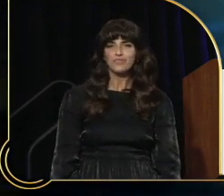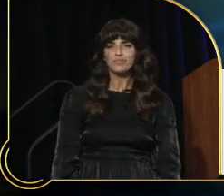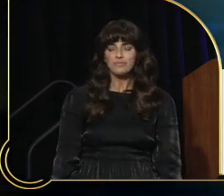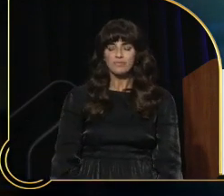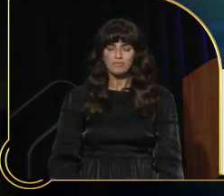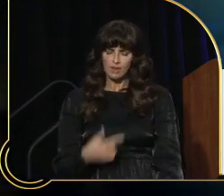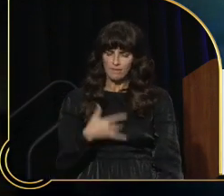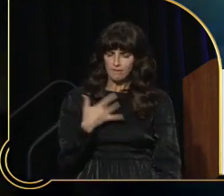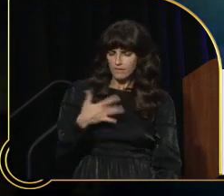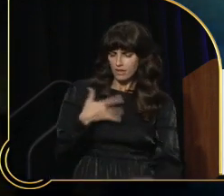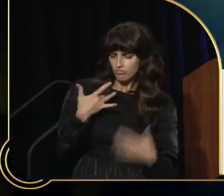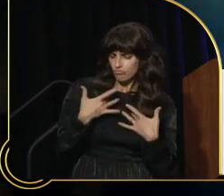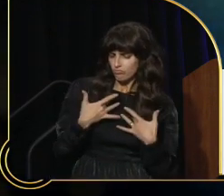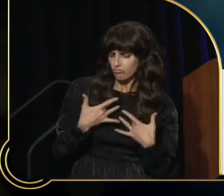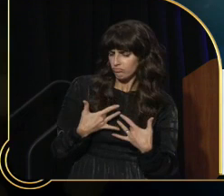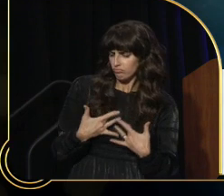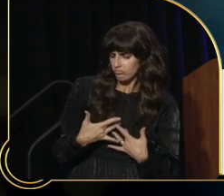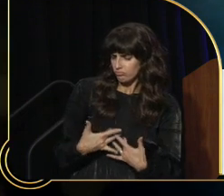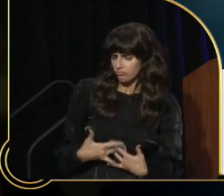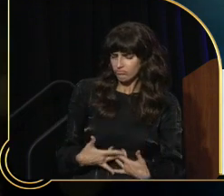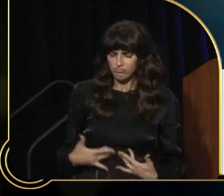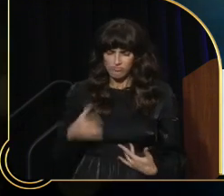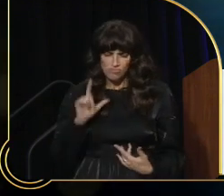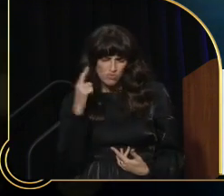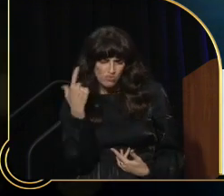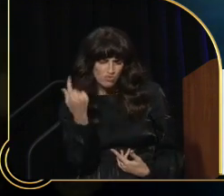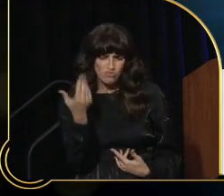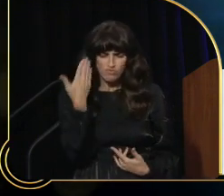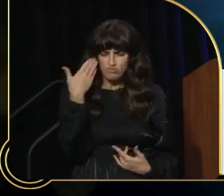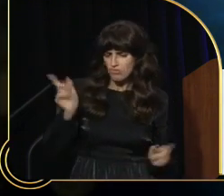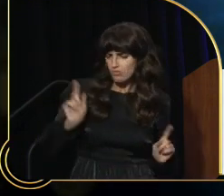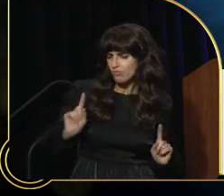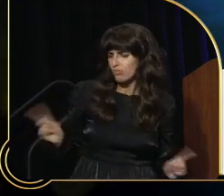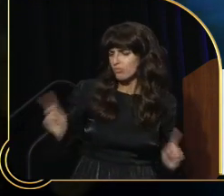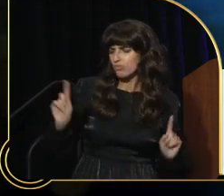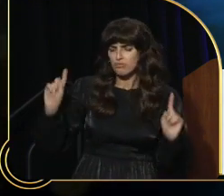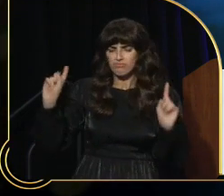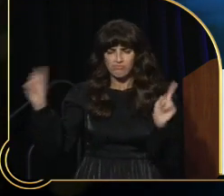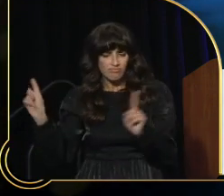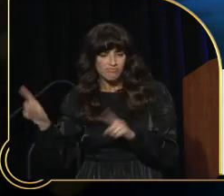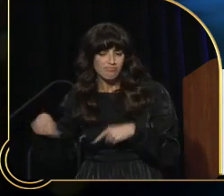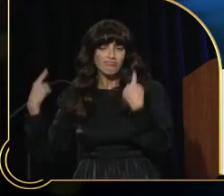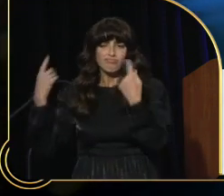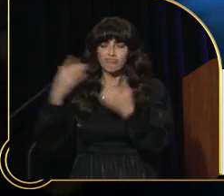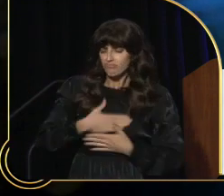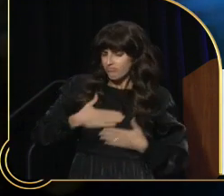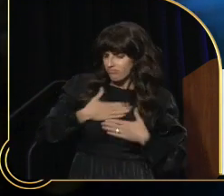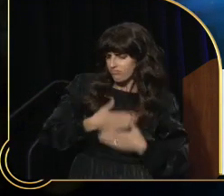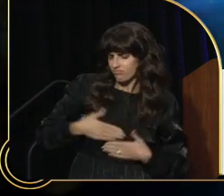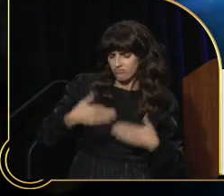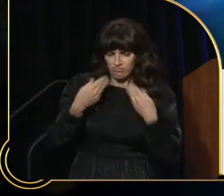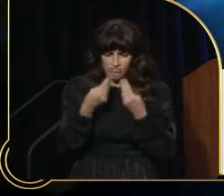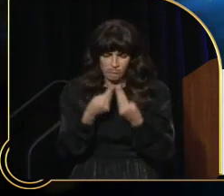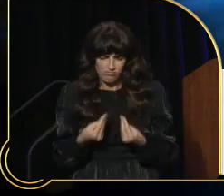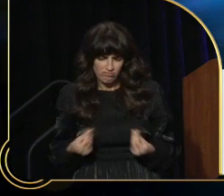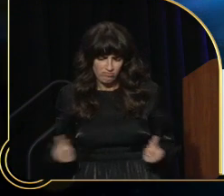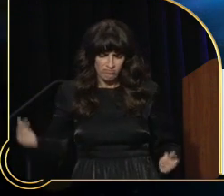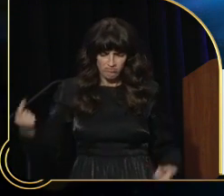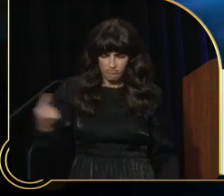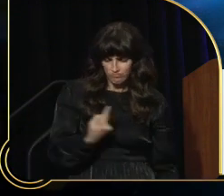When I'm feeling sad and low, and I'm not sure where to go, and all the good times that I've known have gone and left